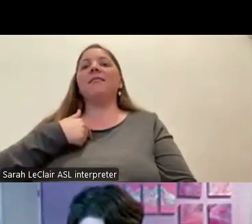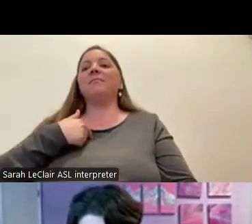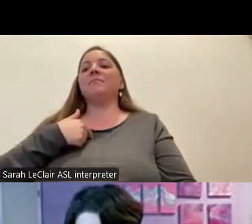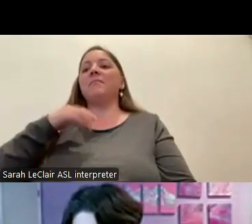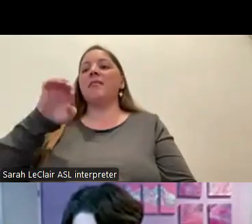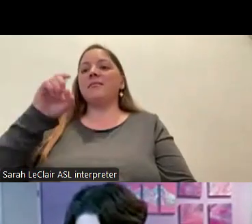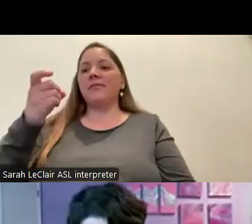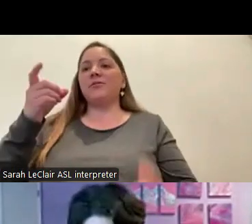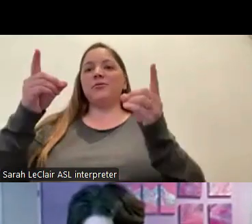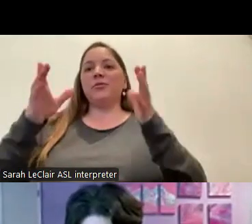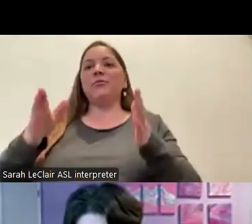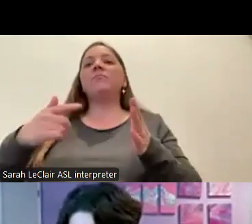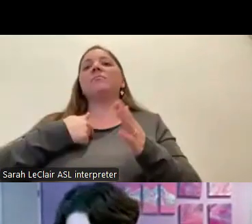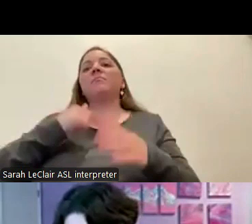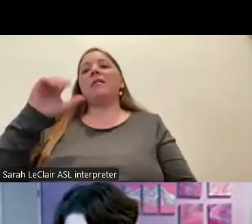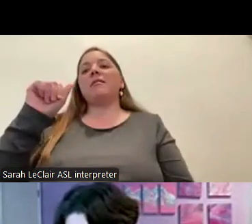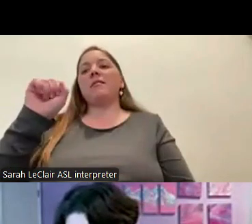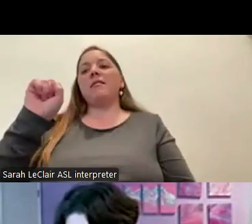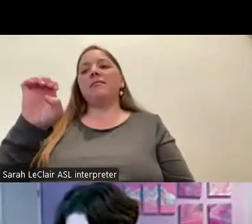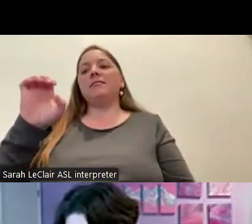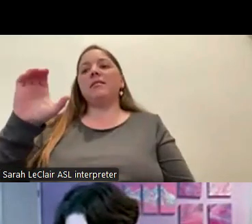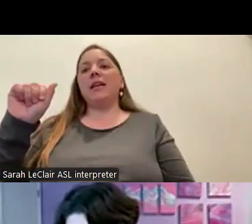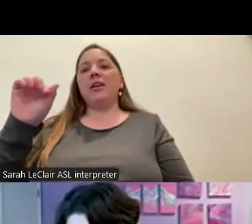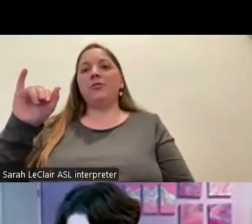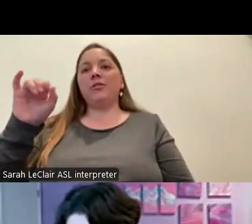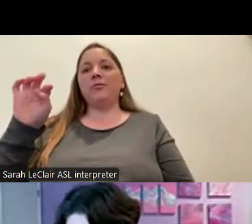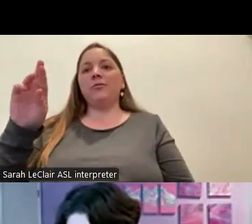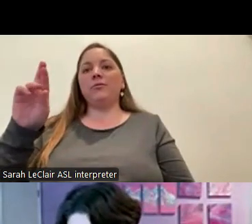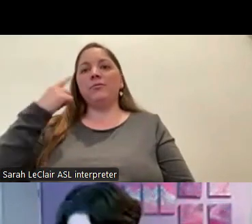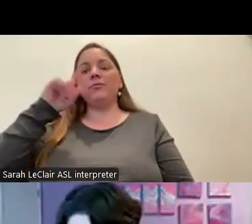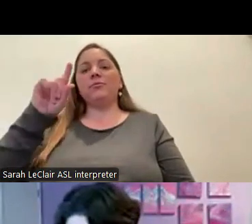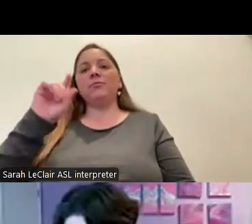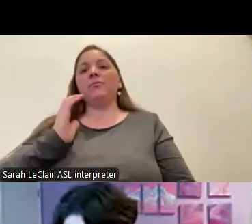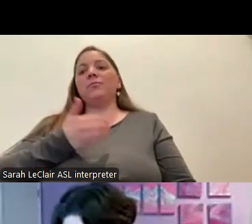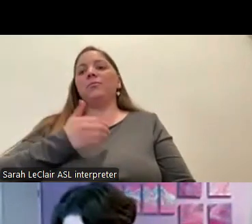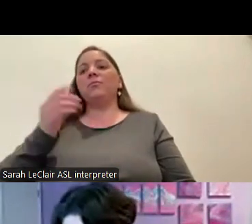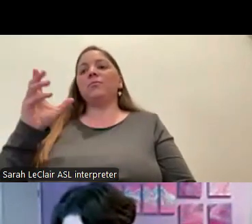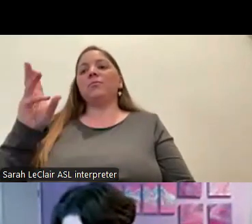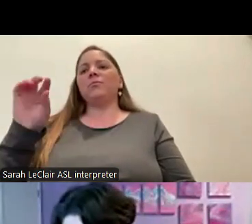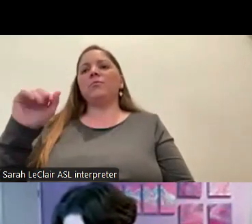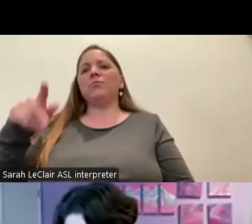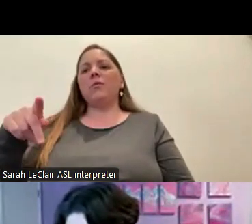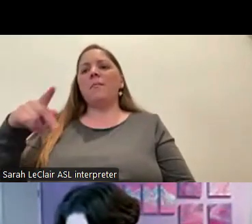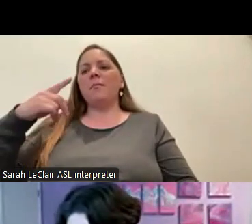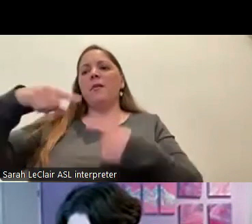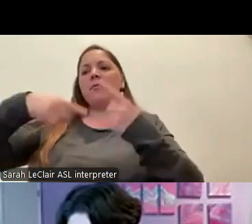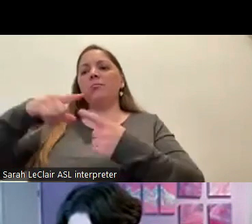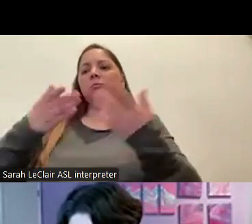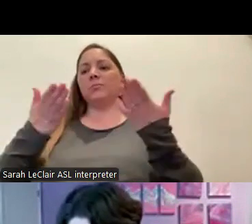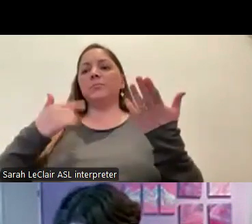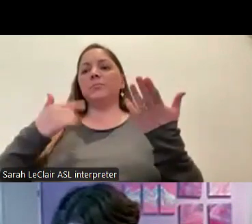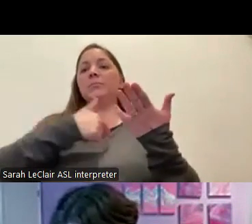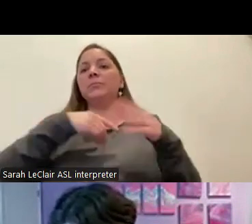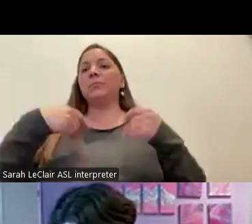and I am one of the case carriers for our wraparound services. We host an ability walk where we bring awareness